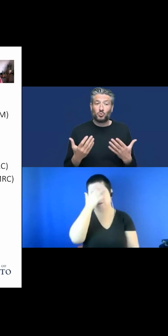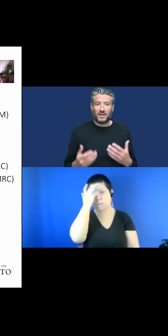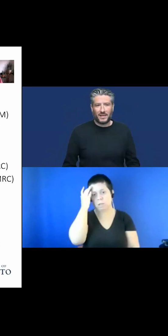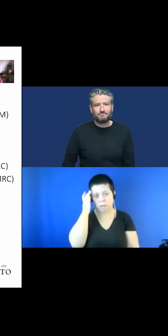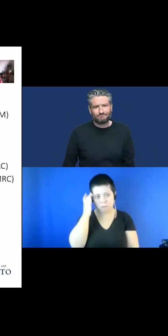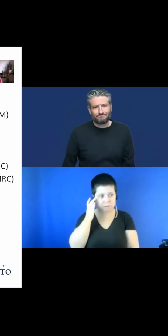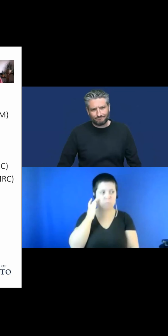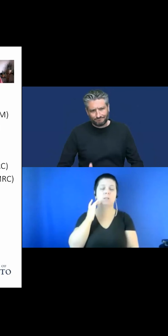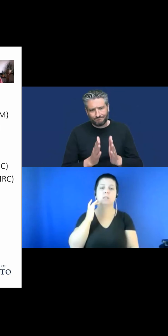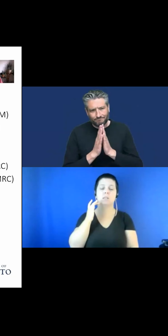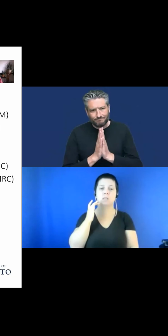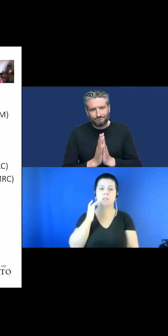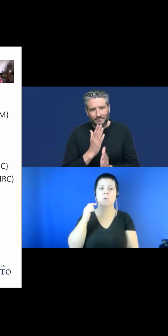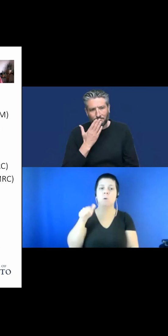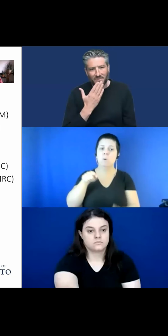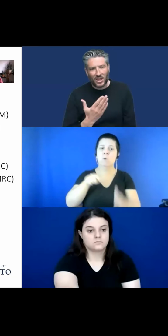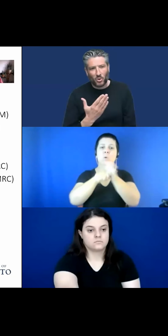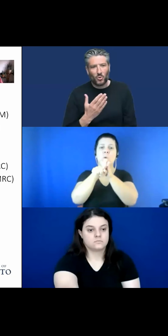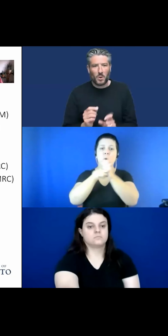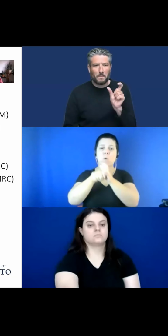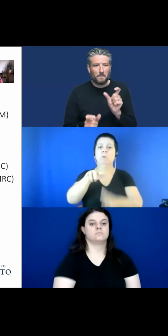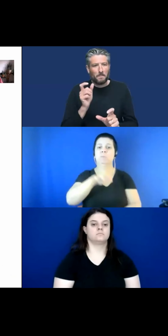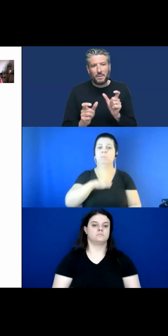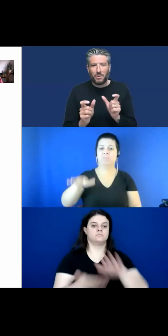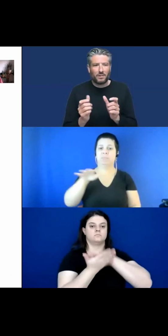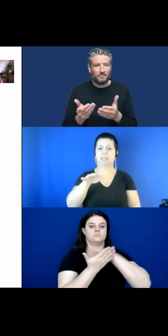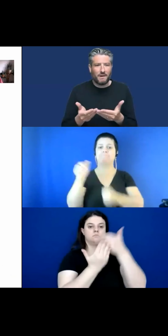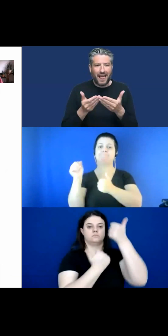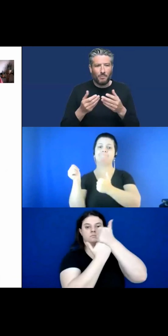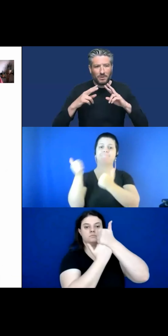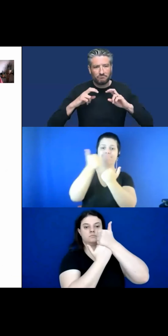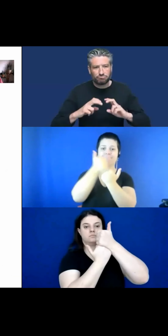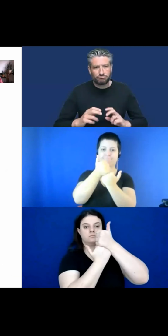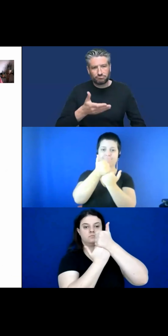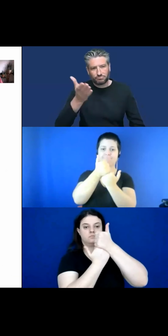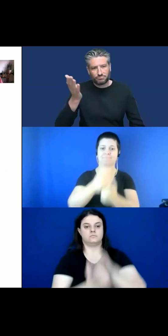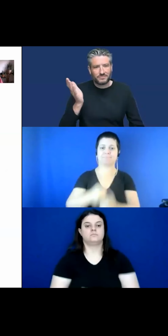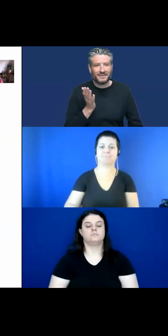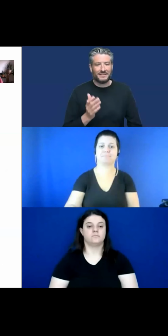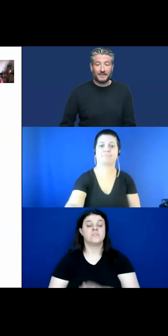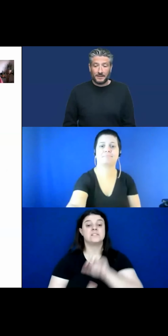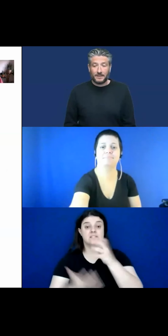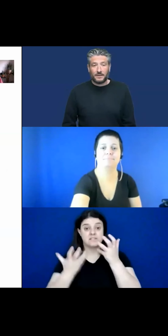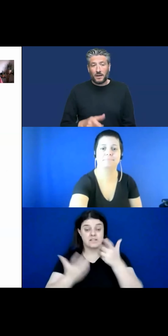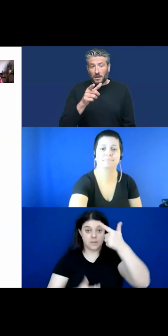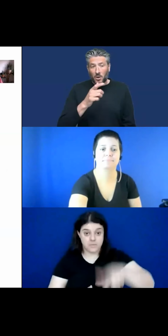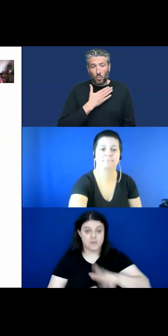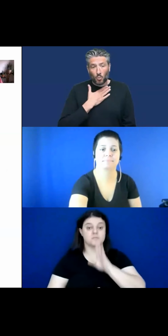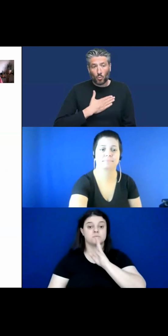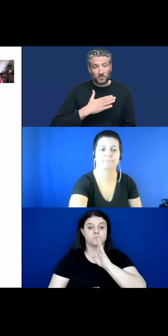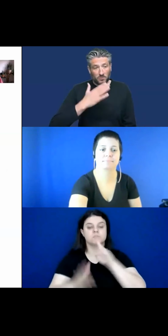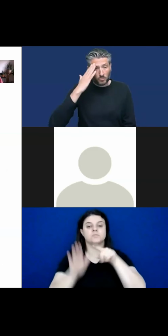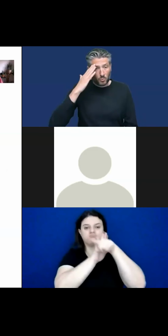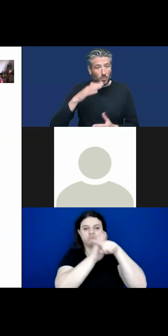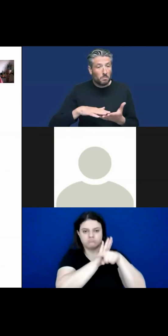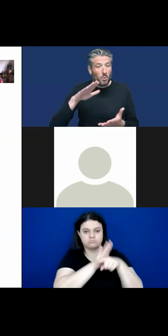little universe of research on deafblindness. If you would like to know more about the kind of services and research that we